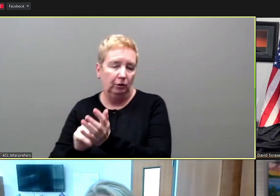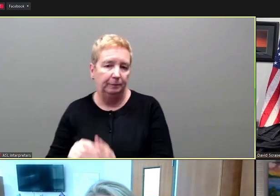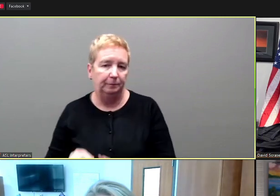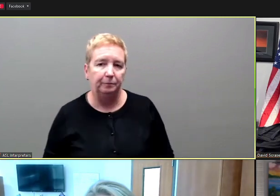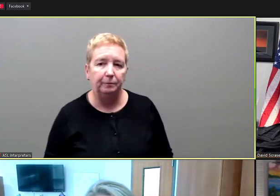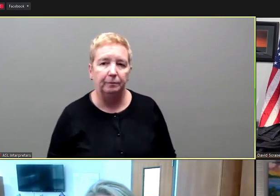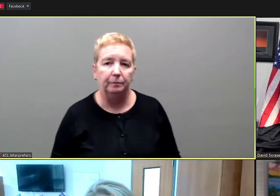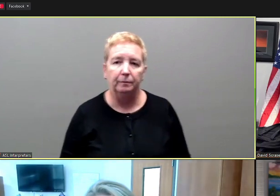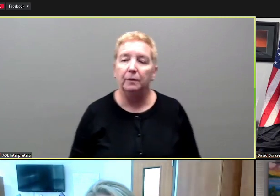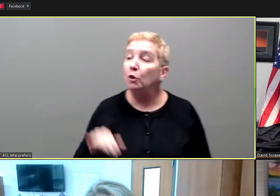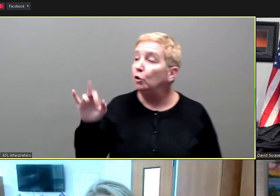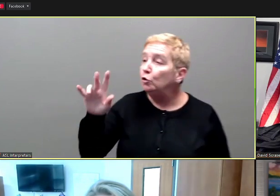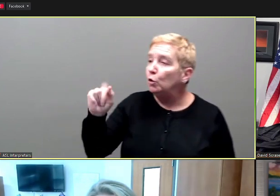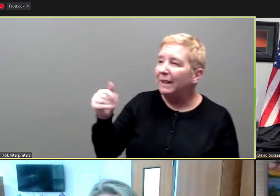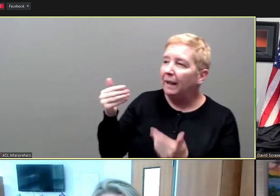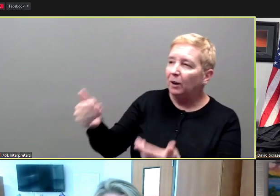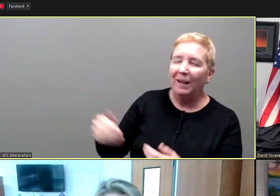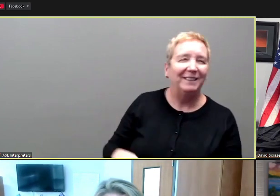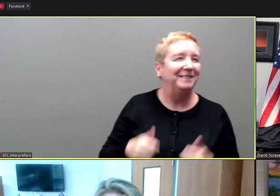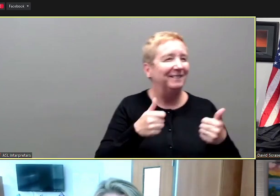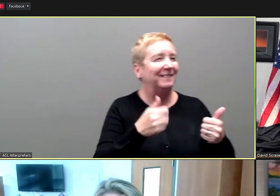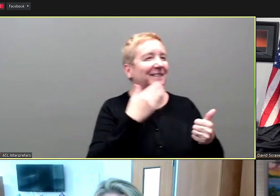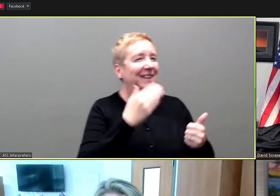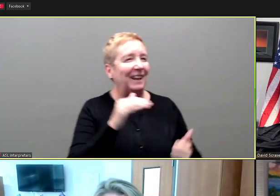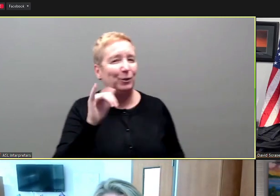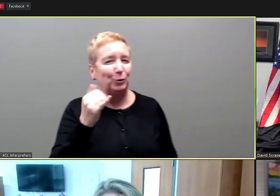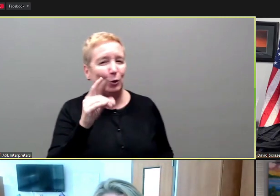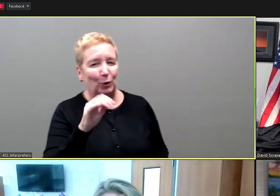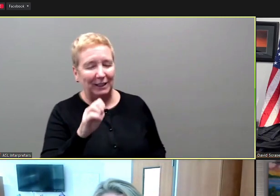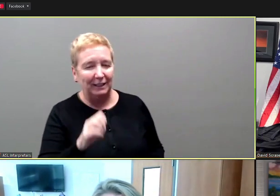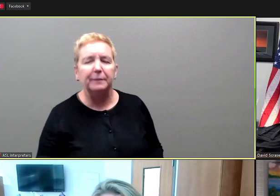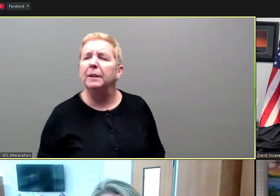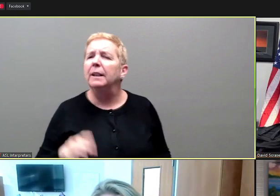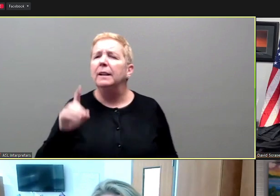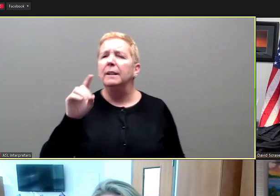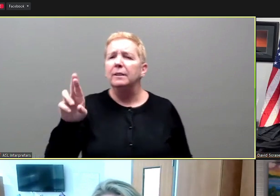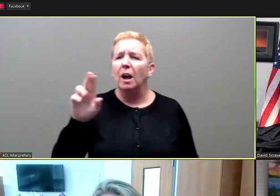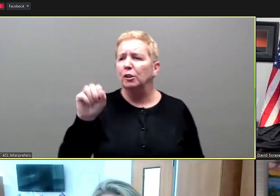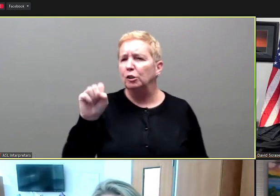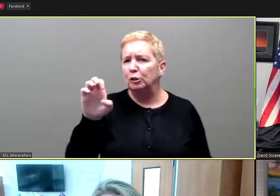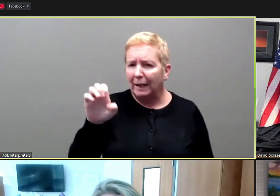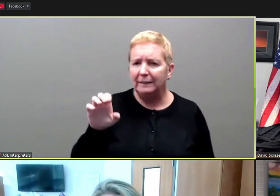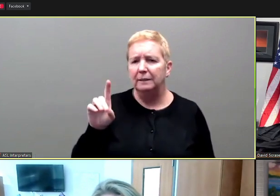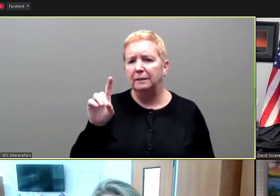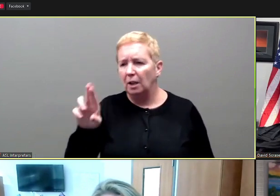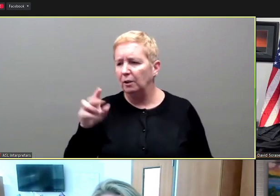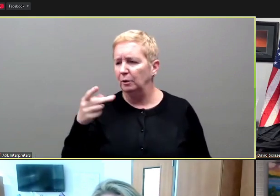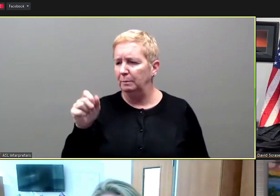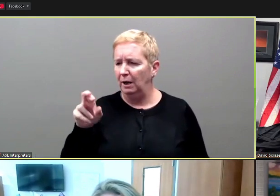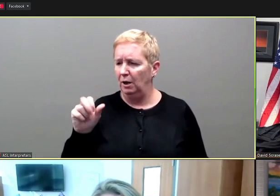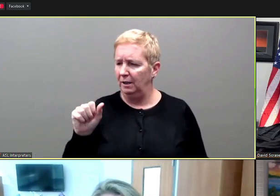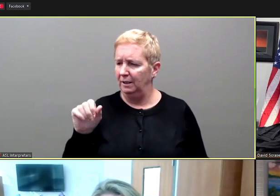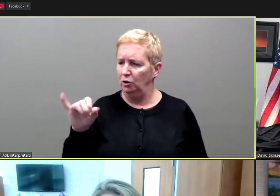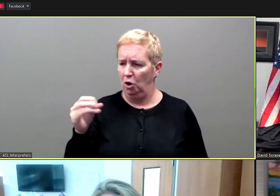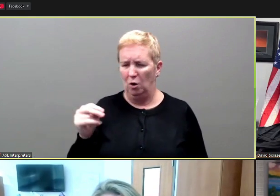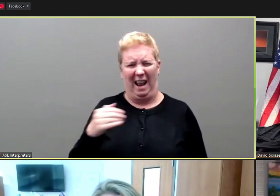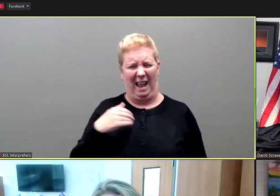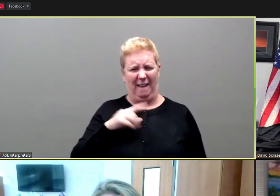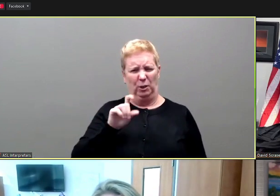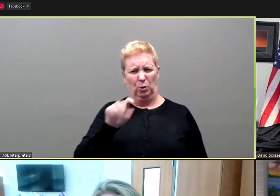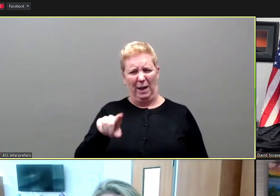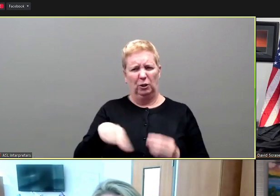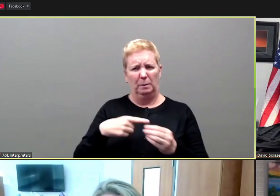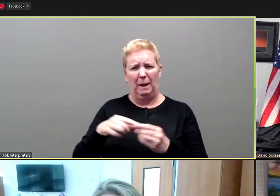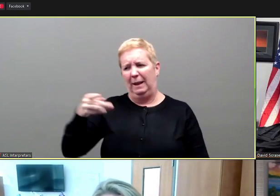Julia, you should be unmuted. Okay, thanks, Jody. Drs. Scrace and Petahone, I had a question about monkeypox, but could I really